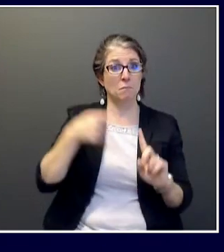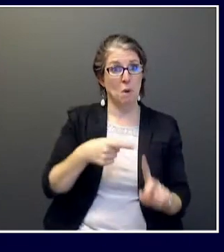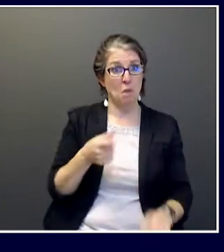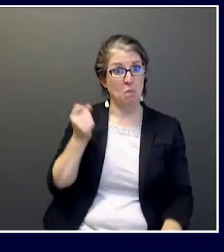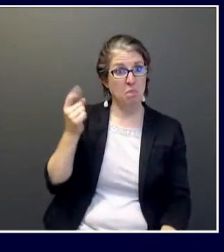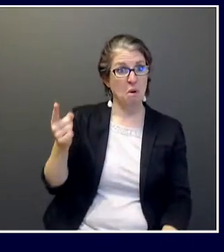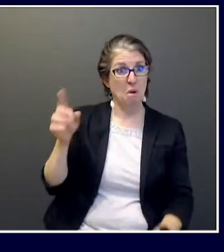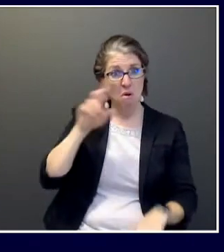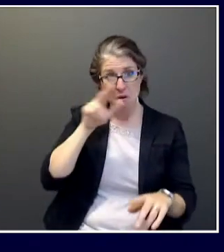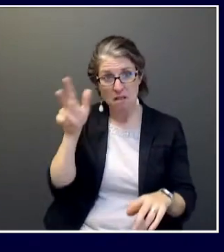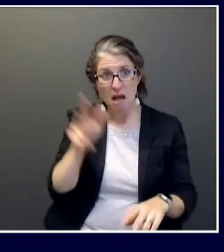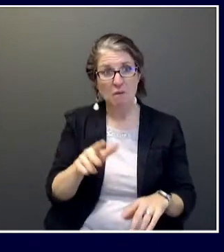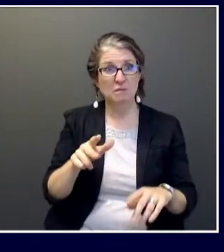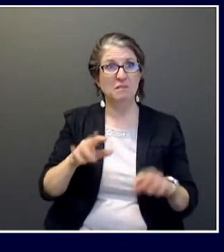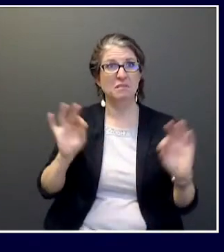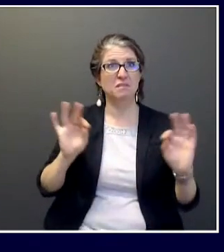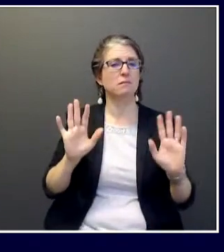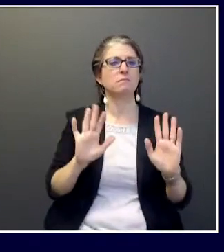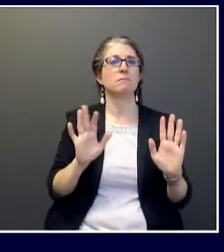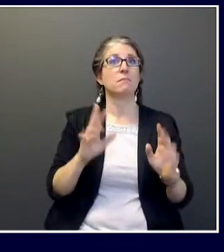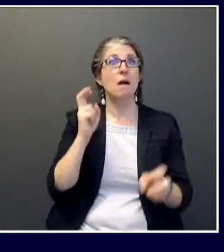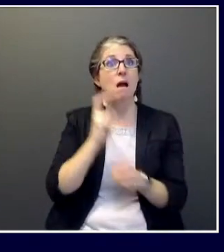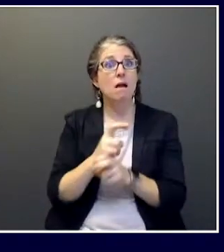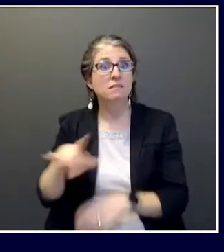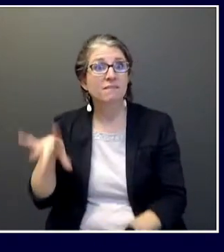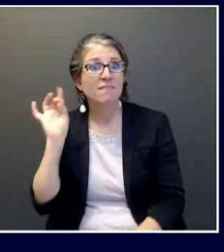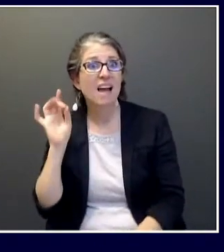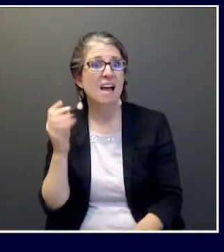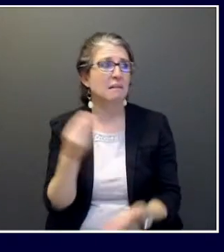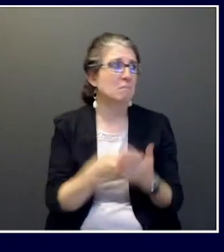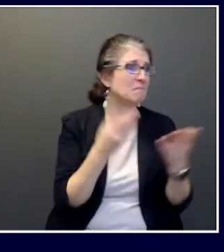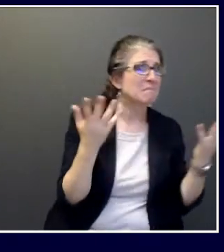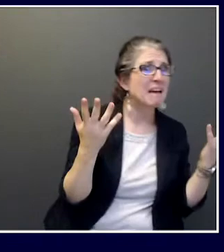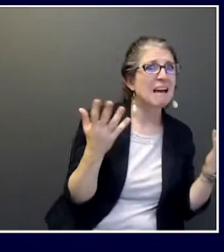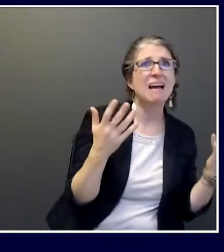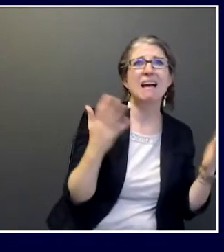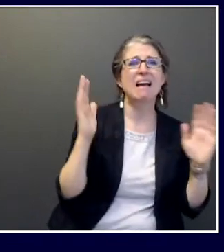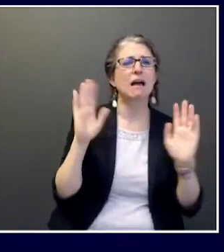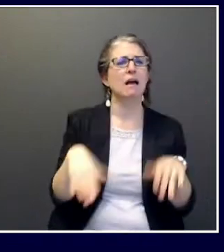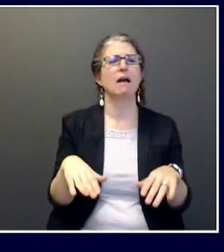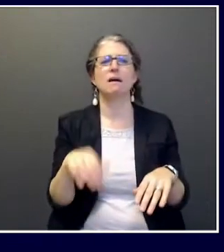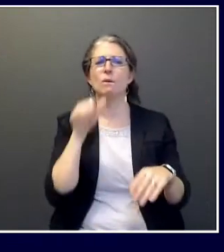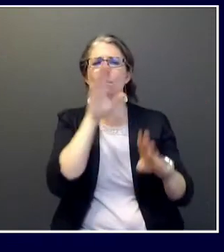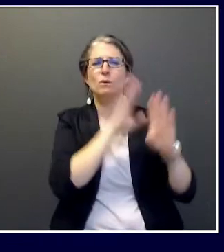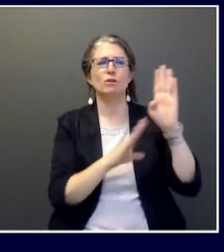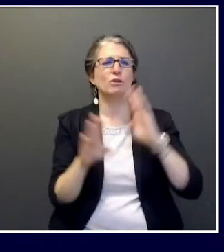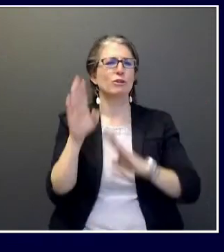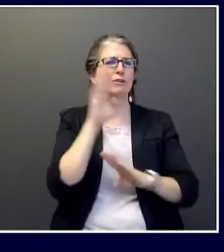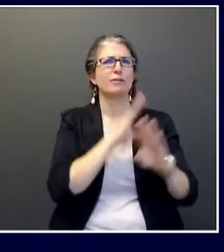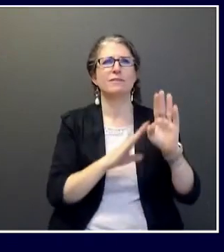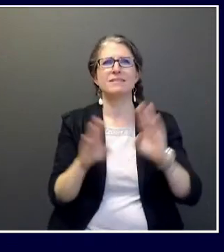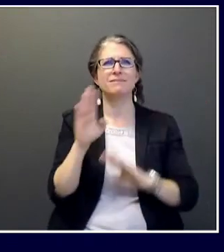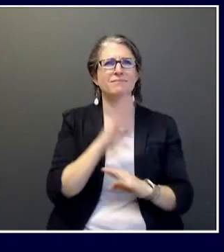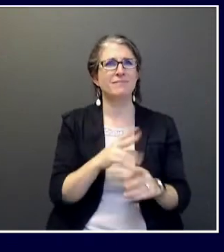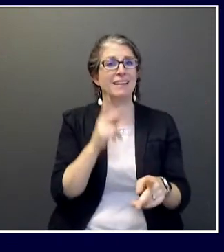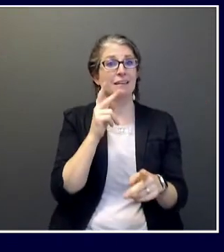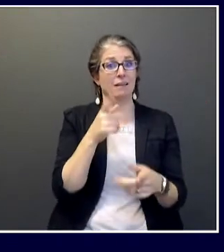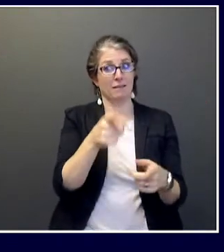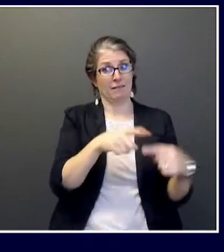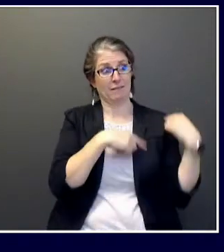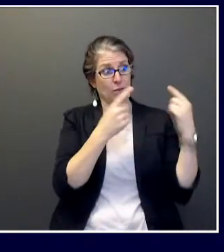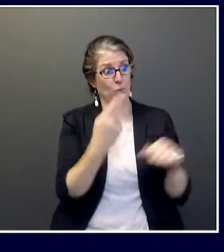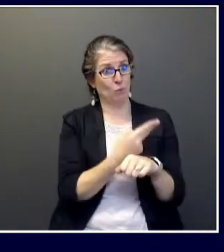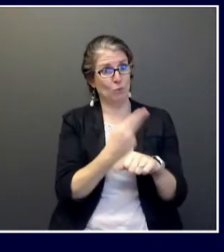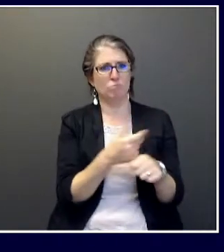can be pricey. So I don't want to suggest that everyone should uniformly move away from a cloth mask in favor of a surgical mask.